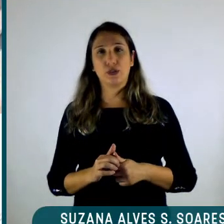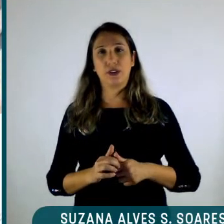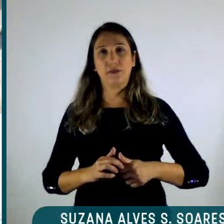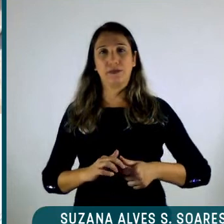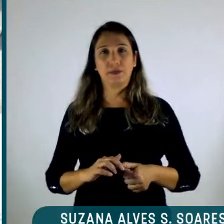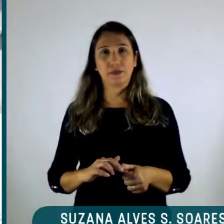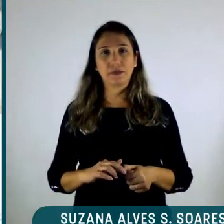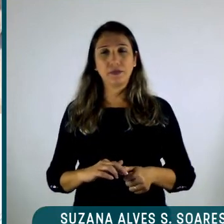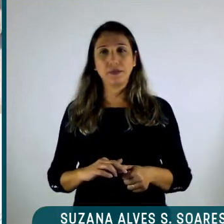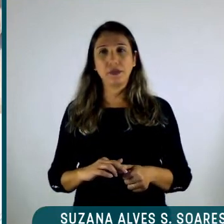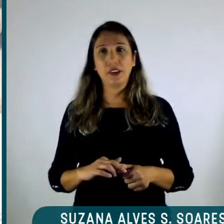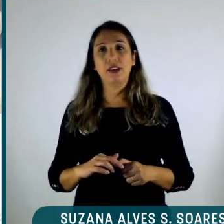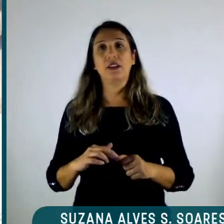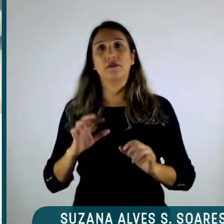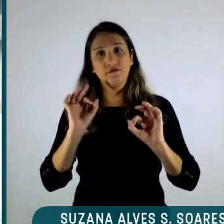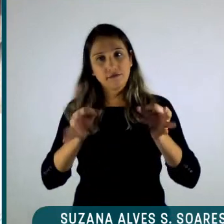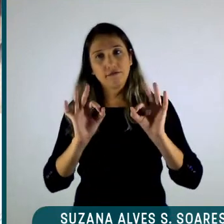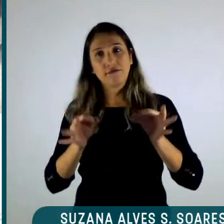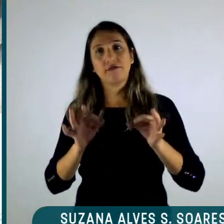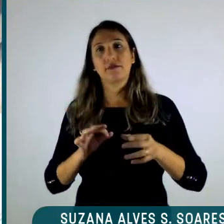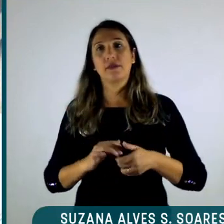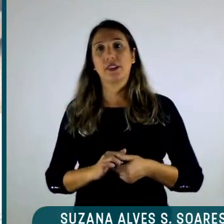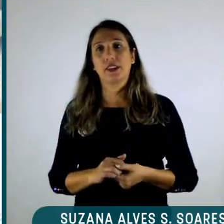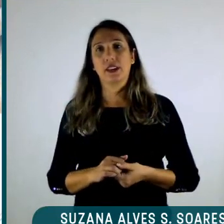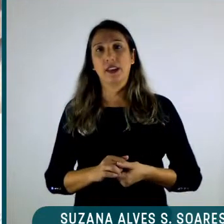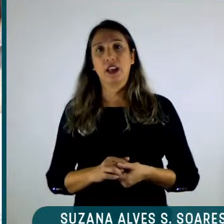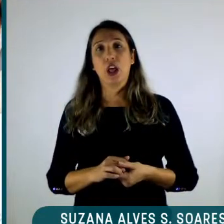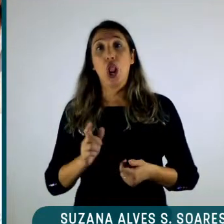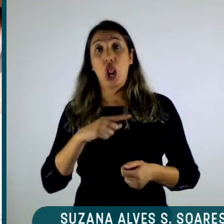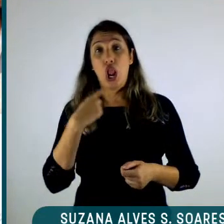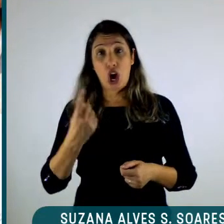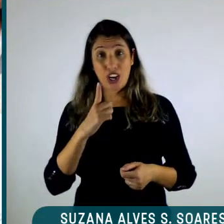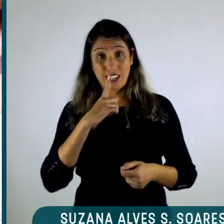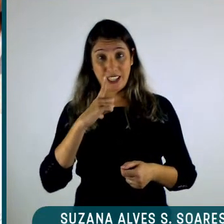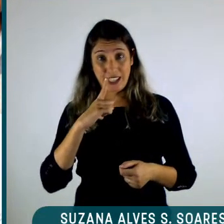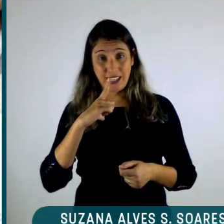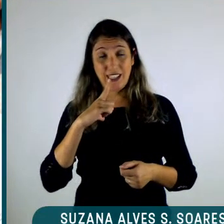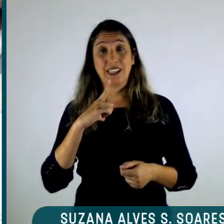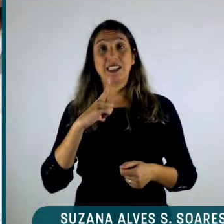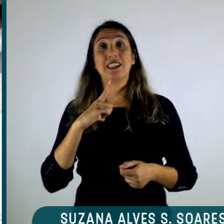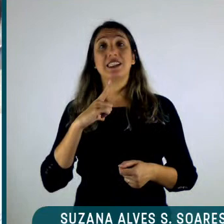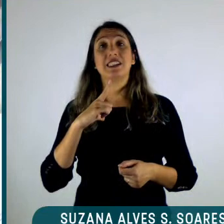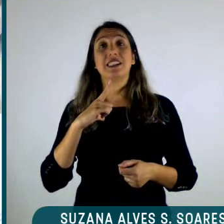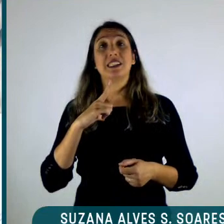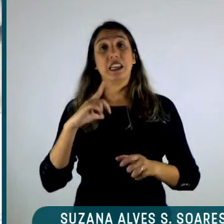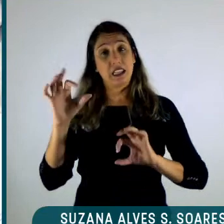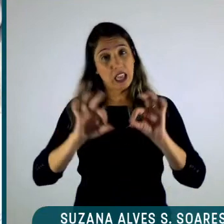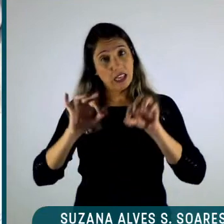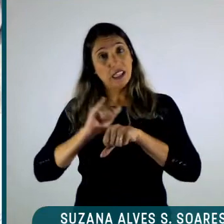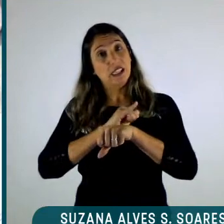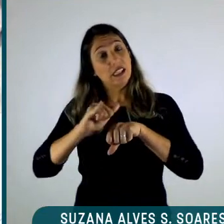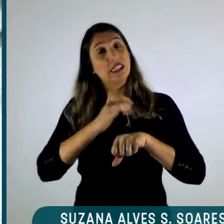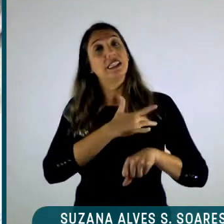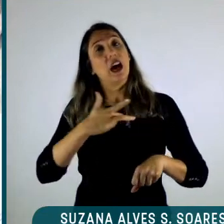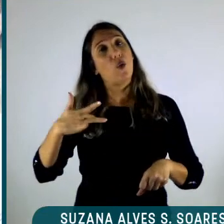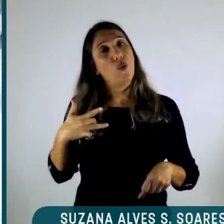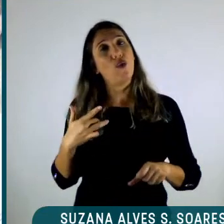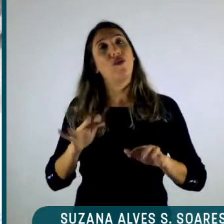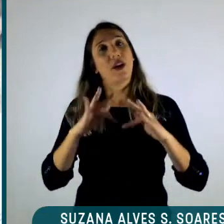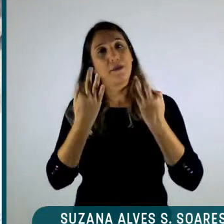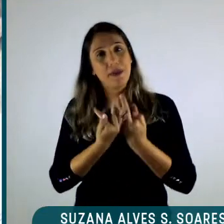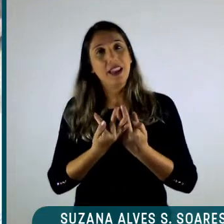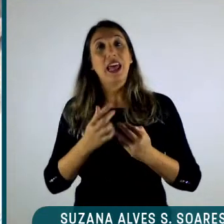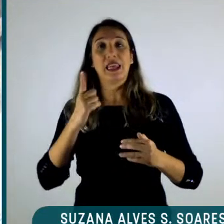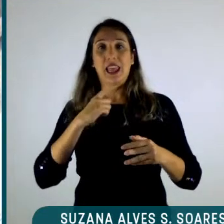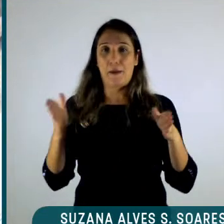the clinic wasn't able to provide for them. So we have the